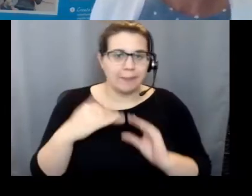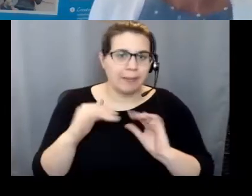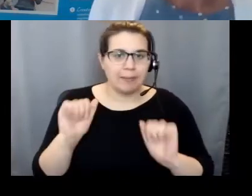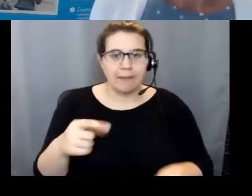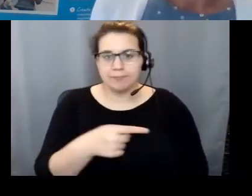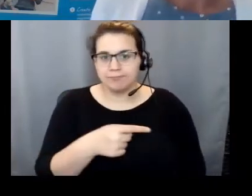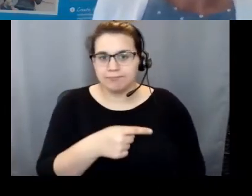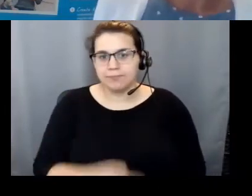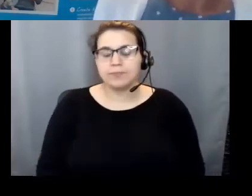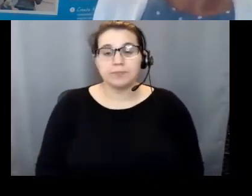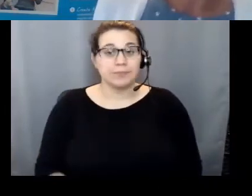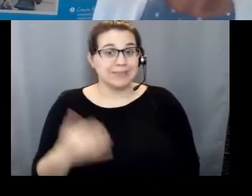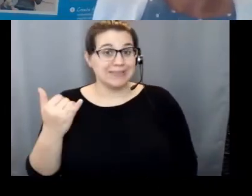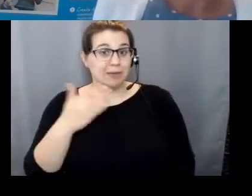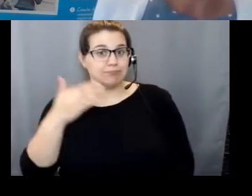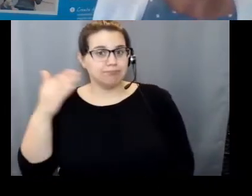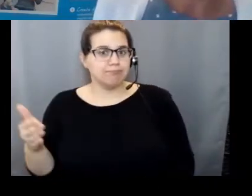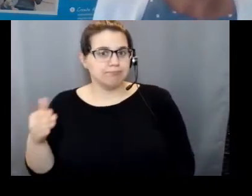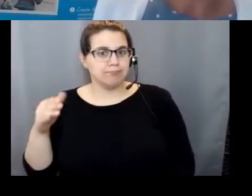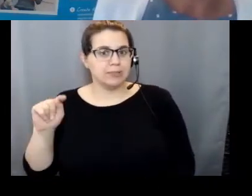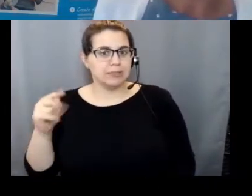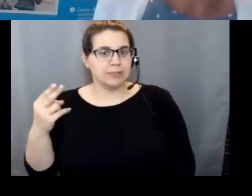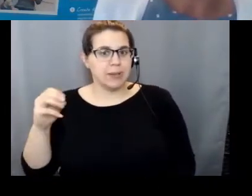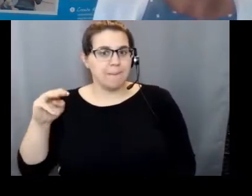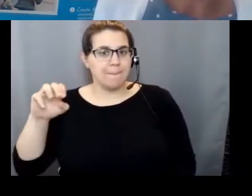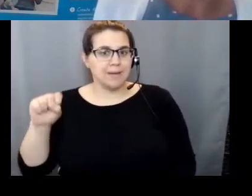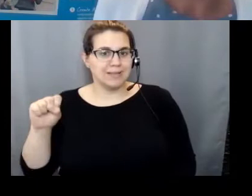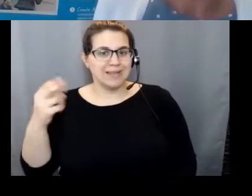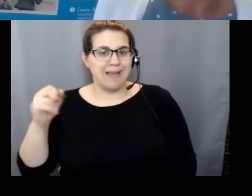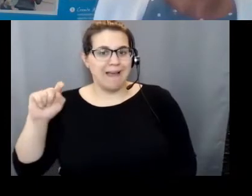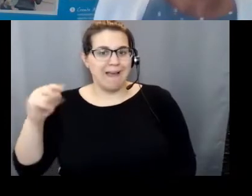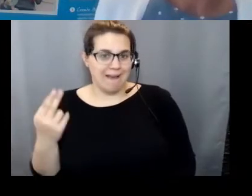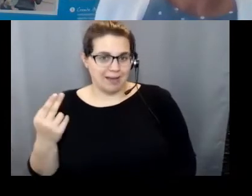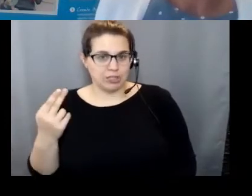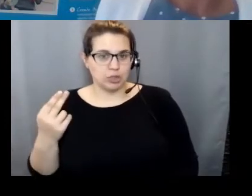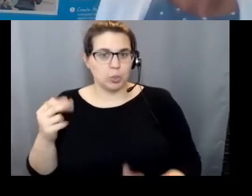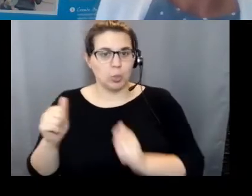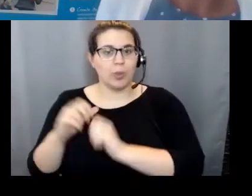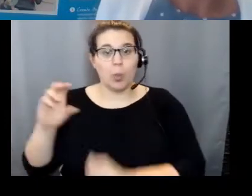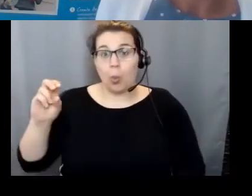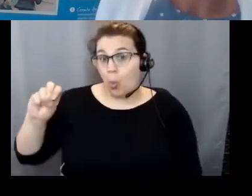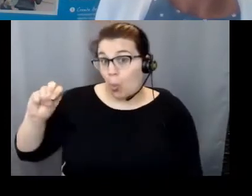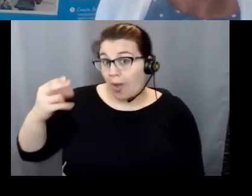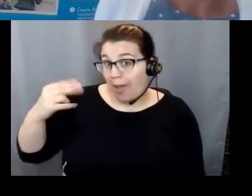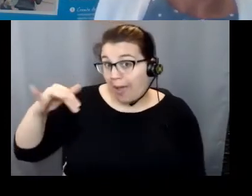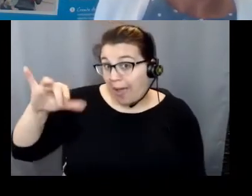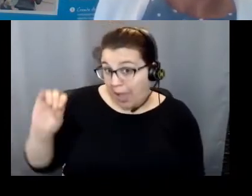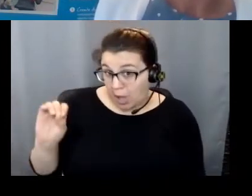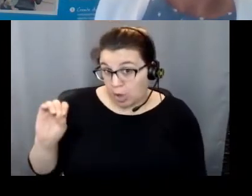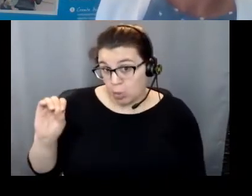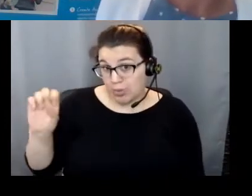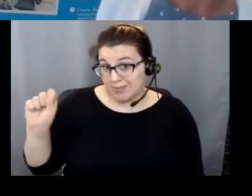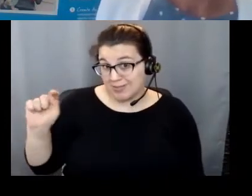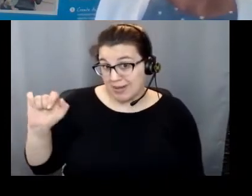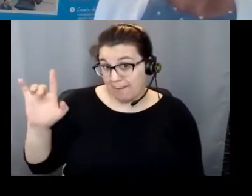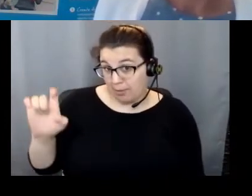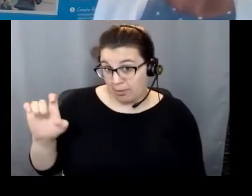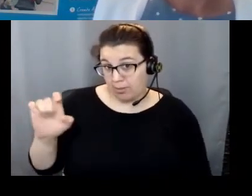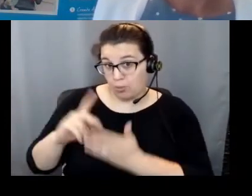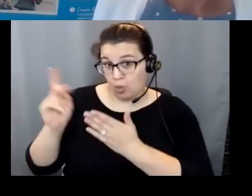presenter, Thomas Hatch. He is with the Ohio Stable Program. Tom is the Accounts Operations